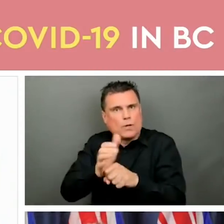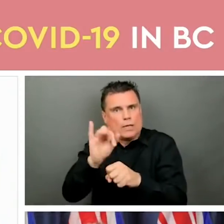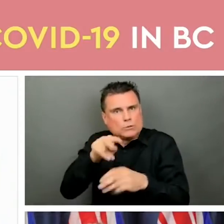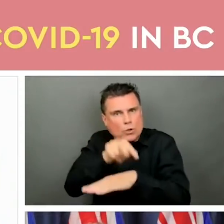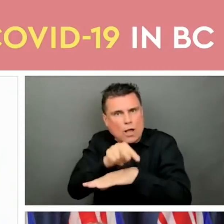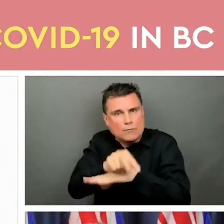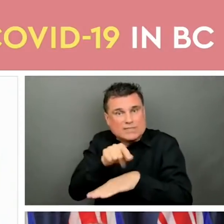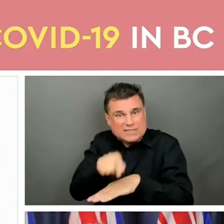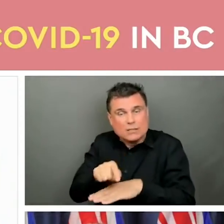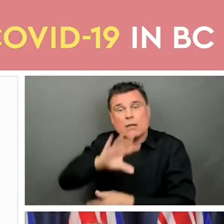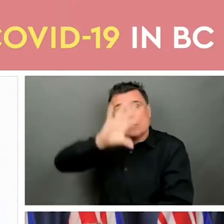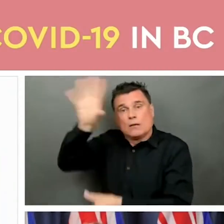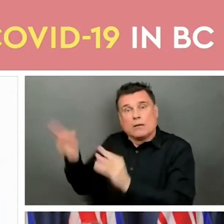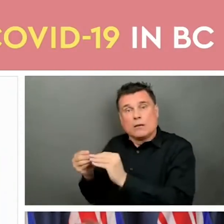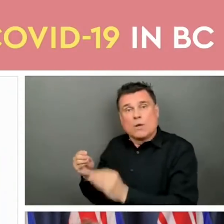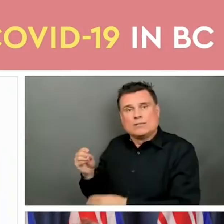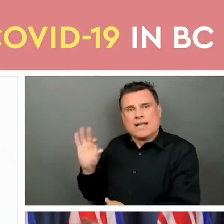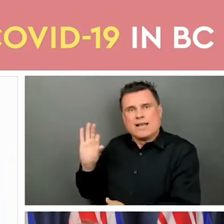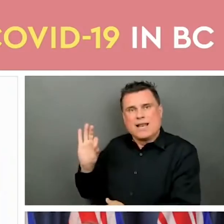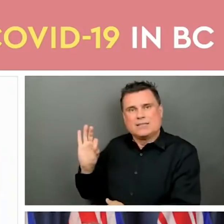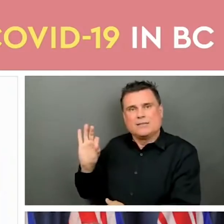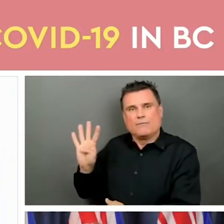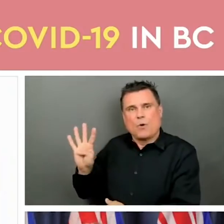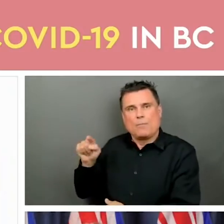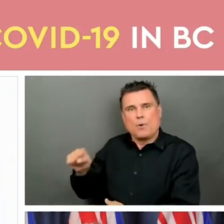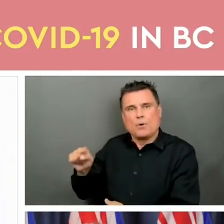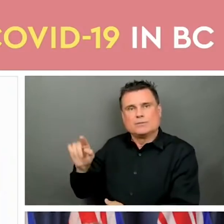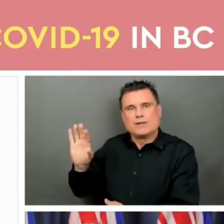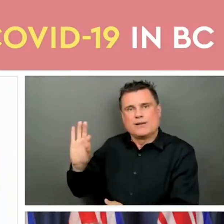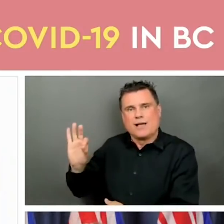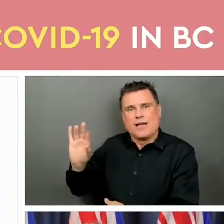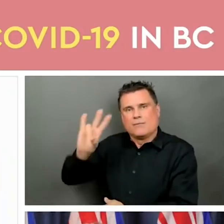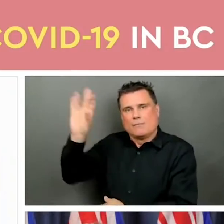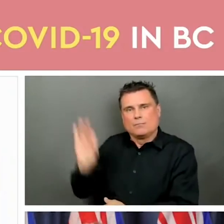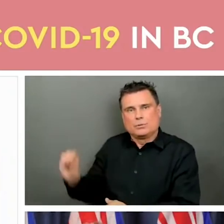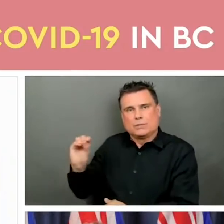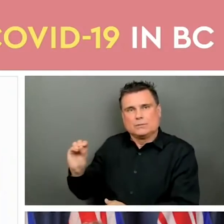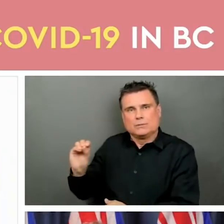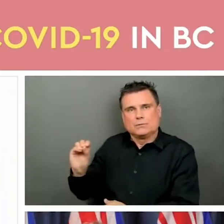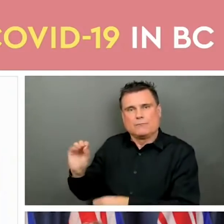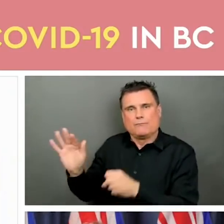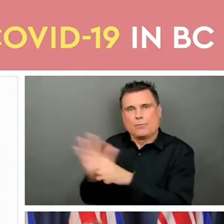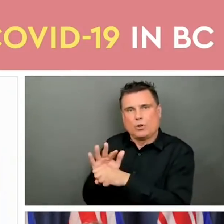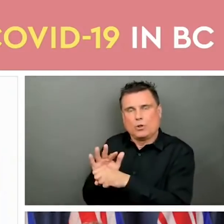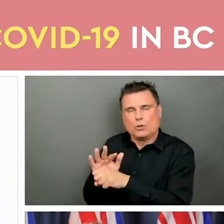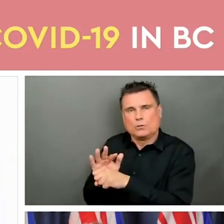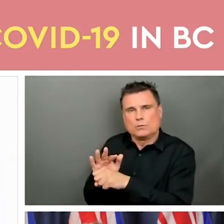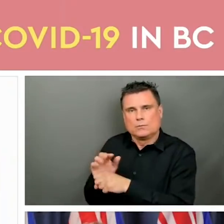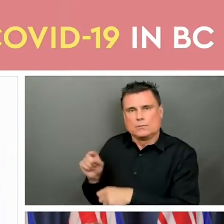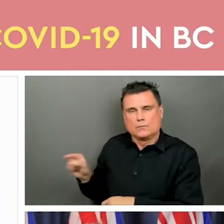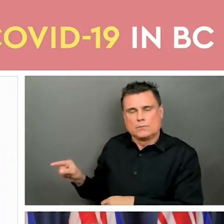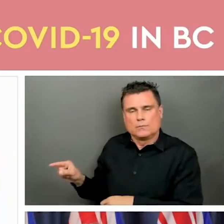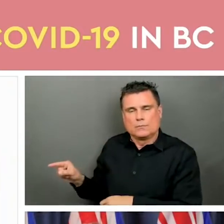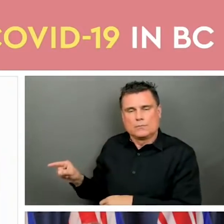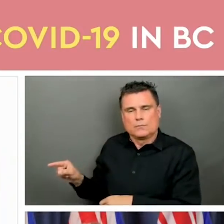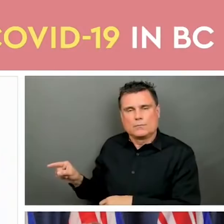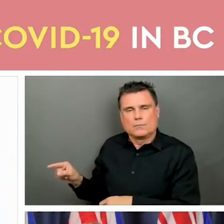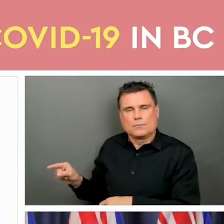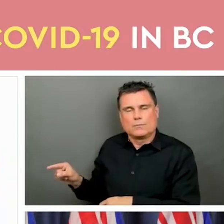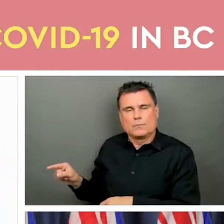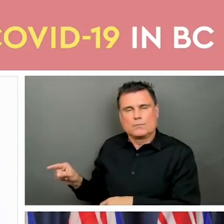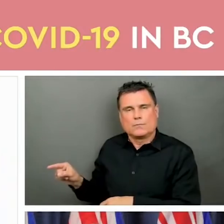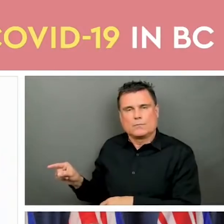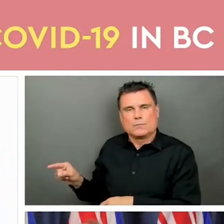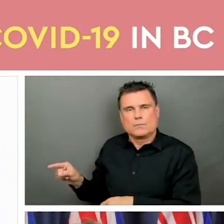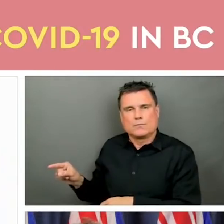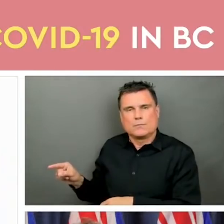our surge occupancy, our surge beds that we put in place in the pandemic that are available for use in our system. So